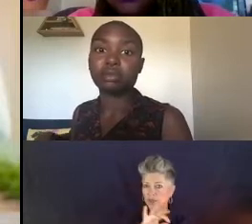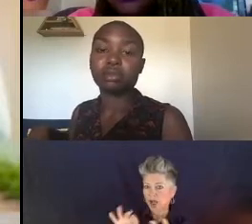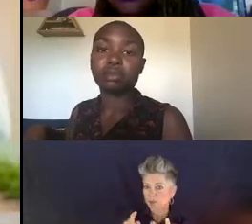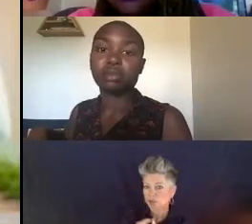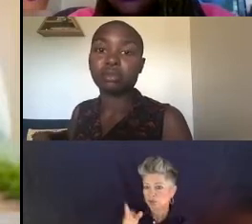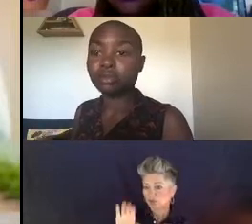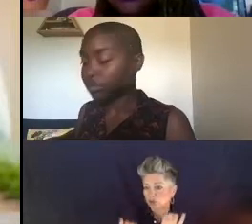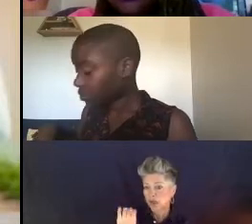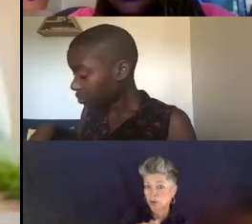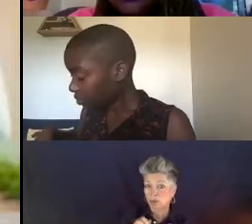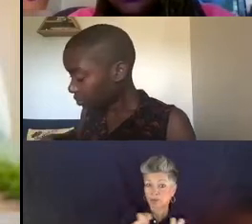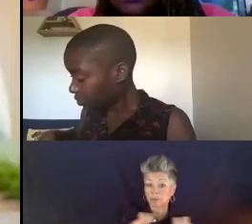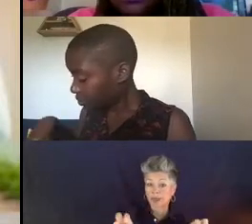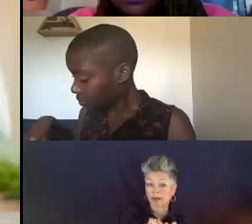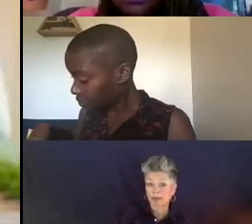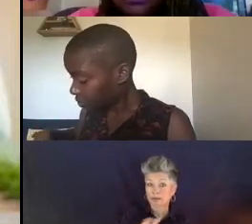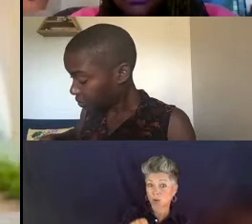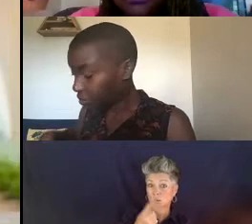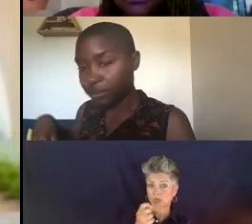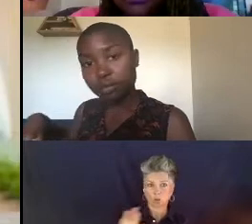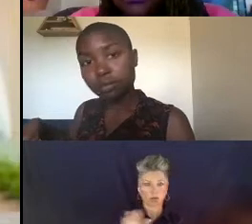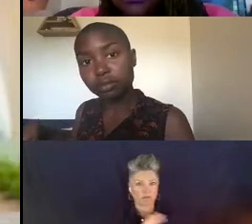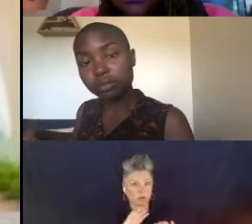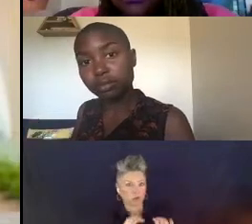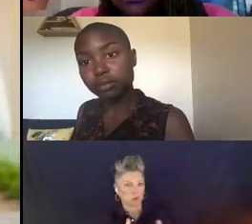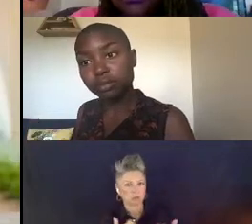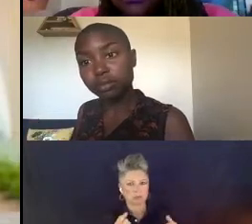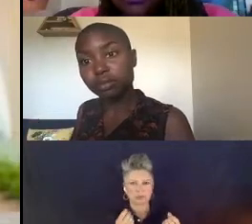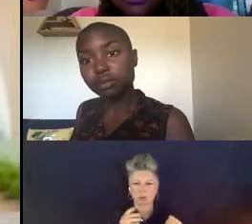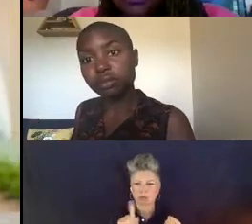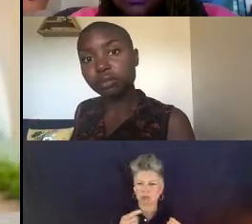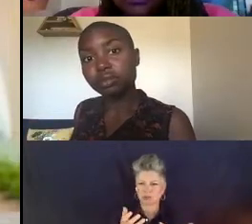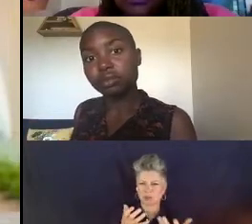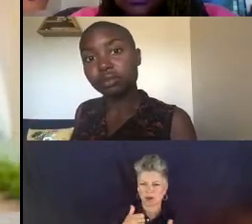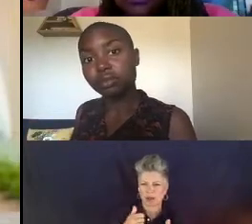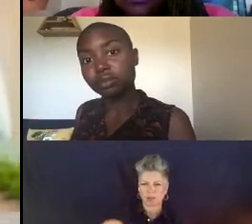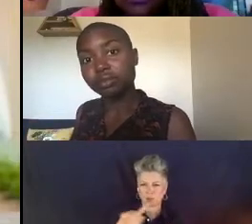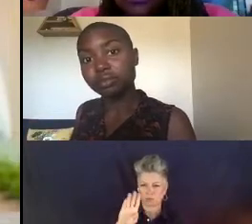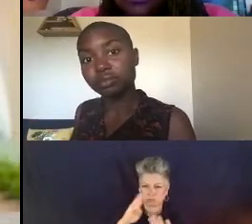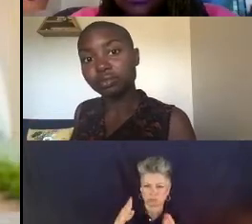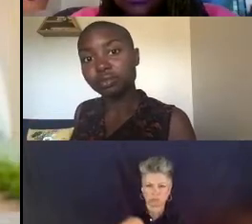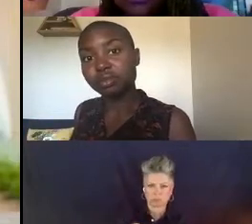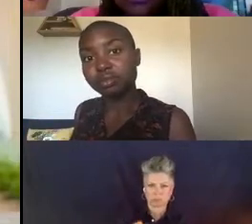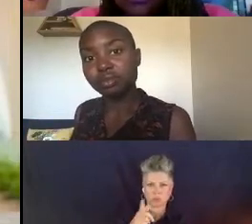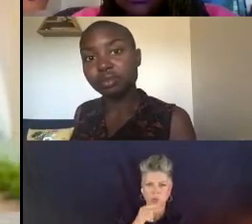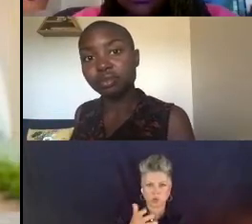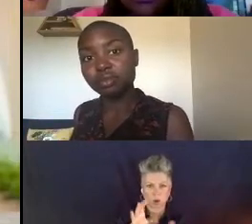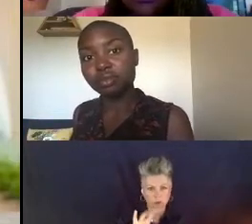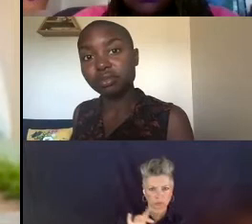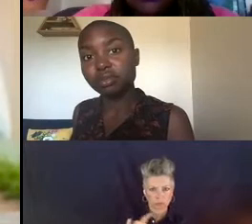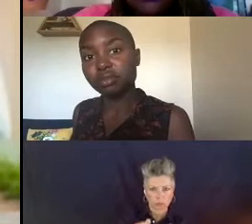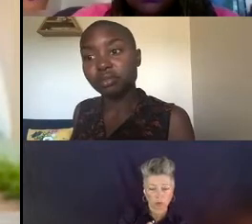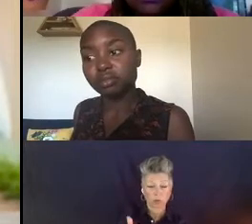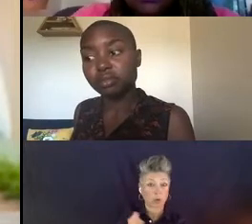or with the whole group. Just try to talk to who you want to talk to. We want to hear as much from everyone as we can. We hope this